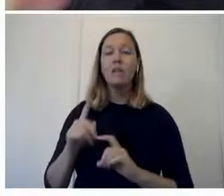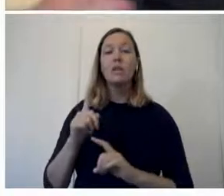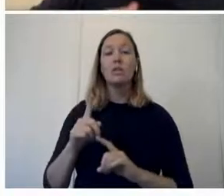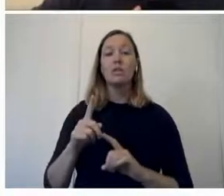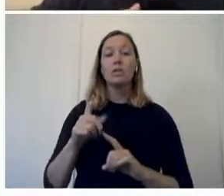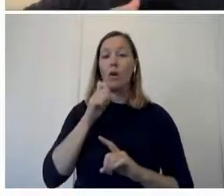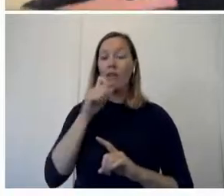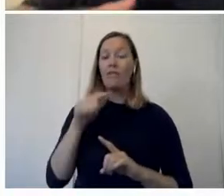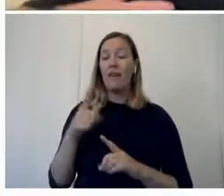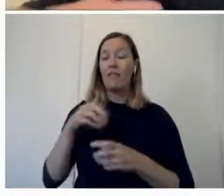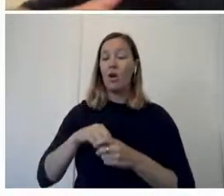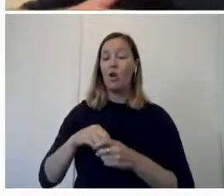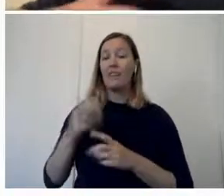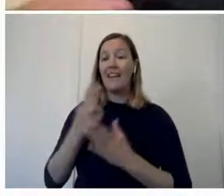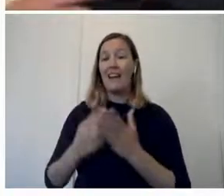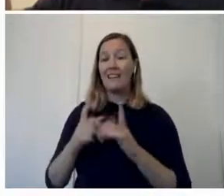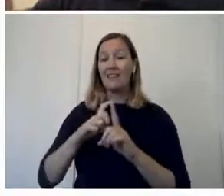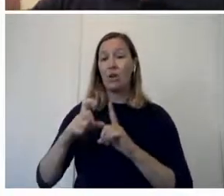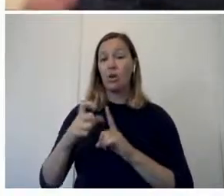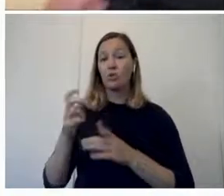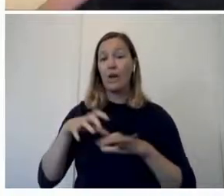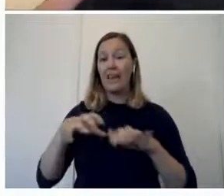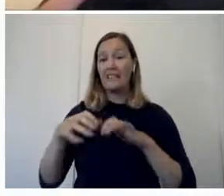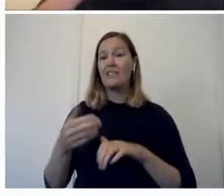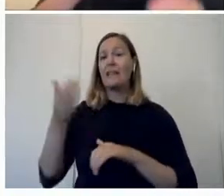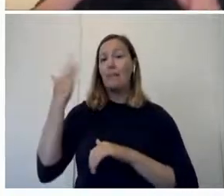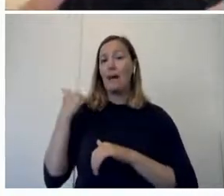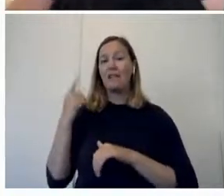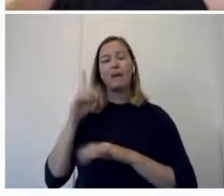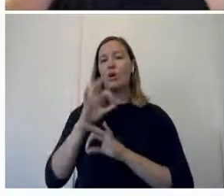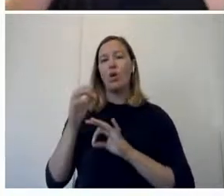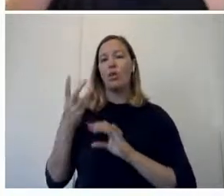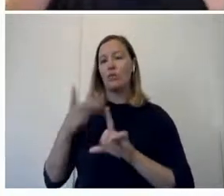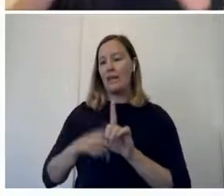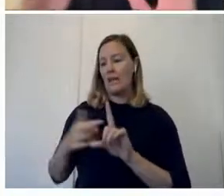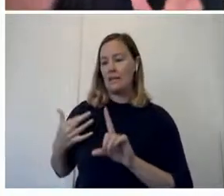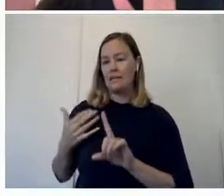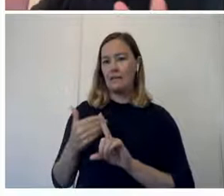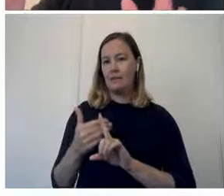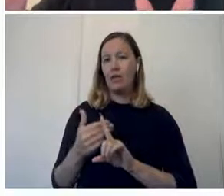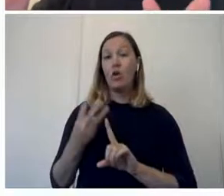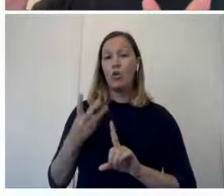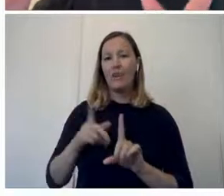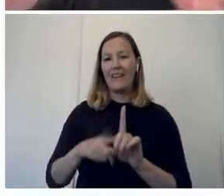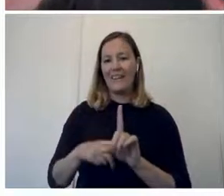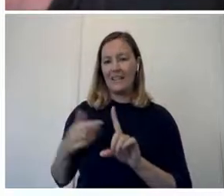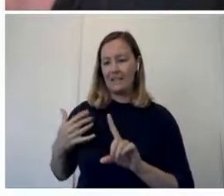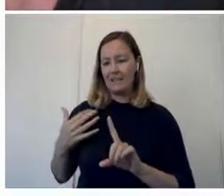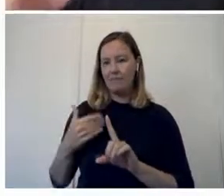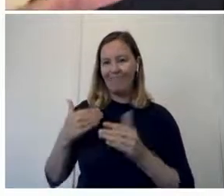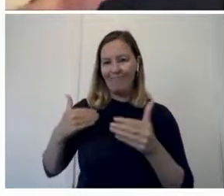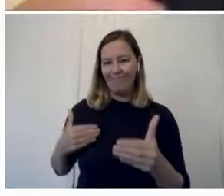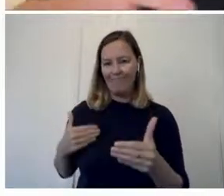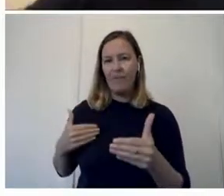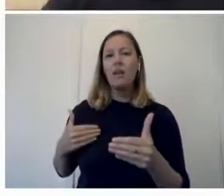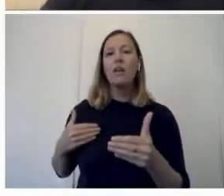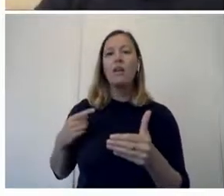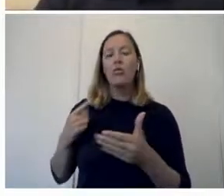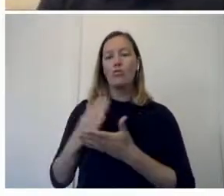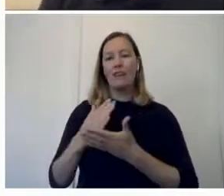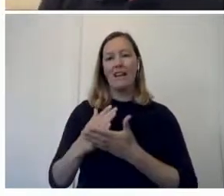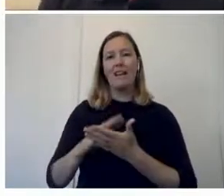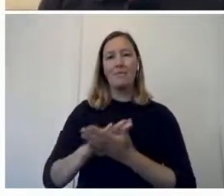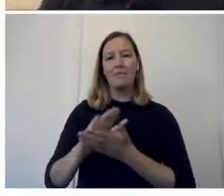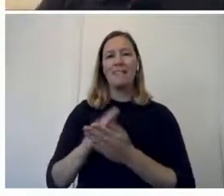in the past, but not in the last 3 years. And I should say, for when we say 3 years, this study, this is pretty much the pre-COVID